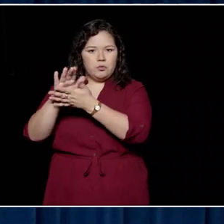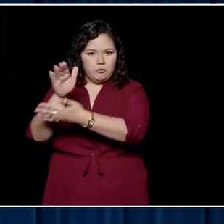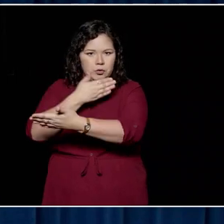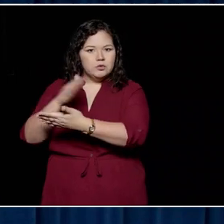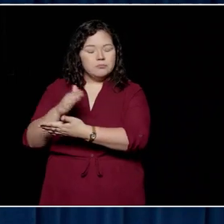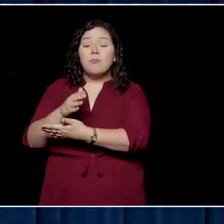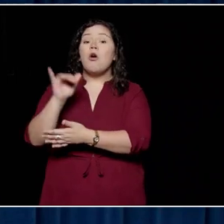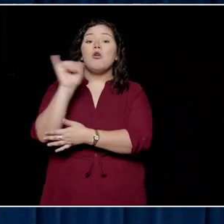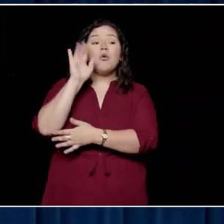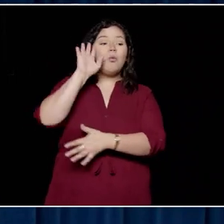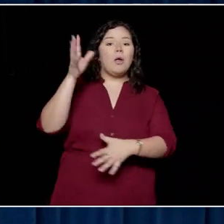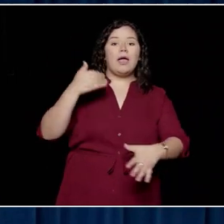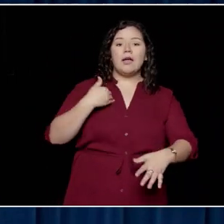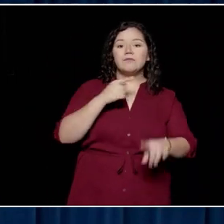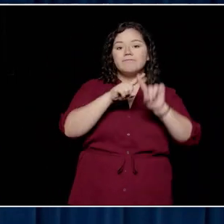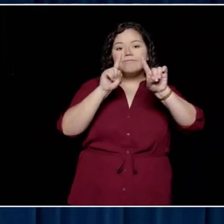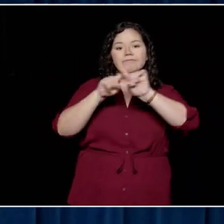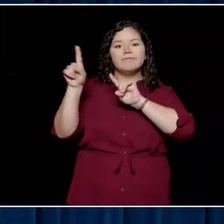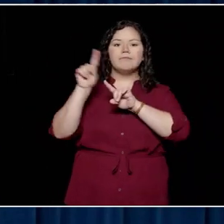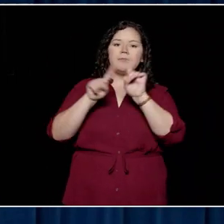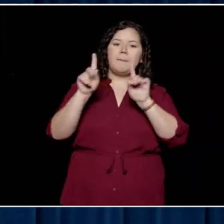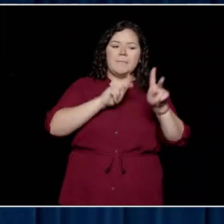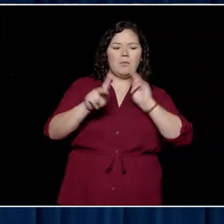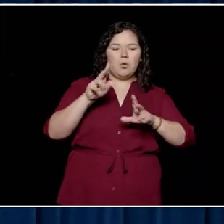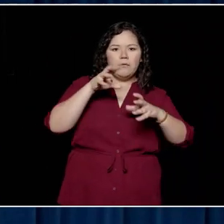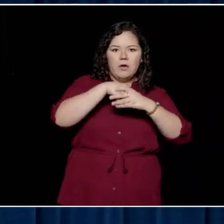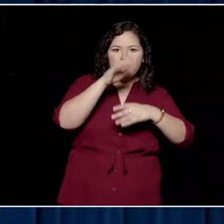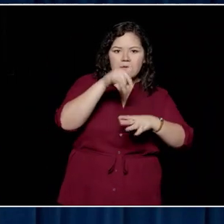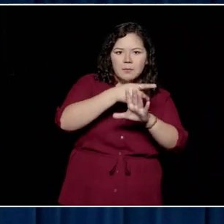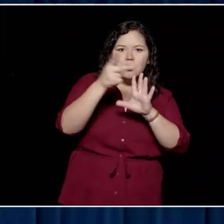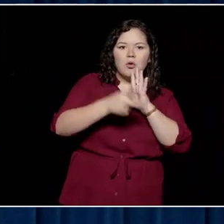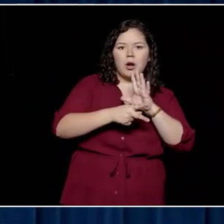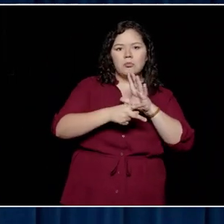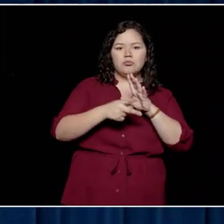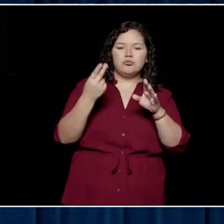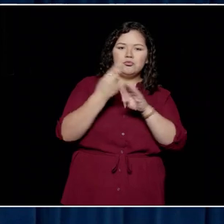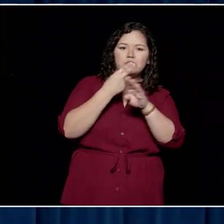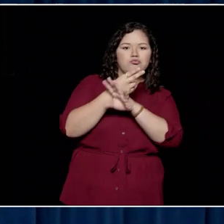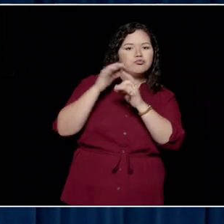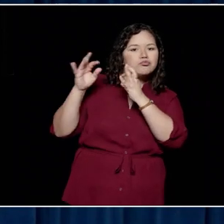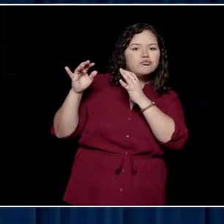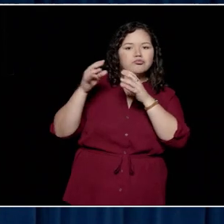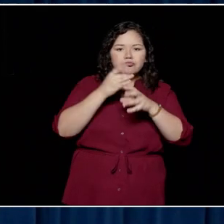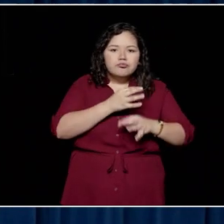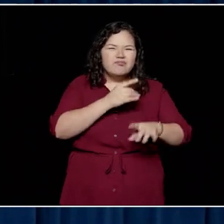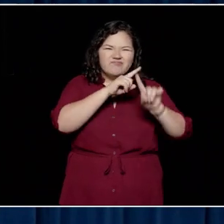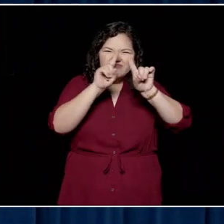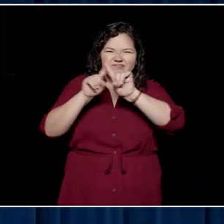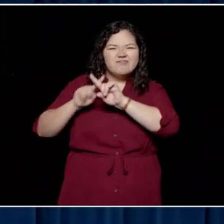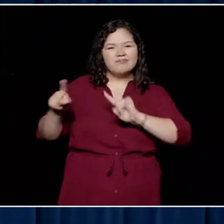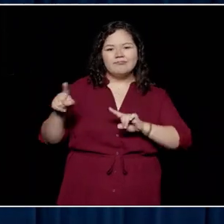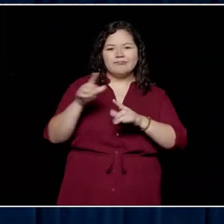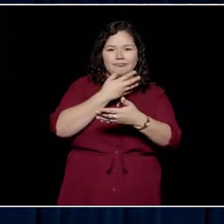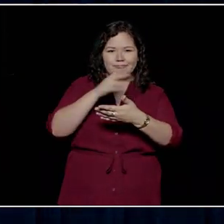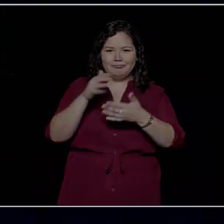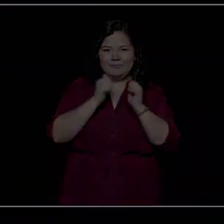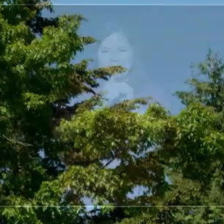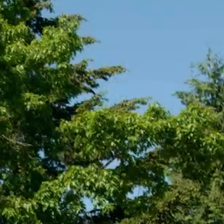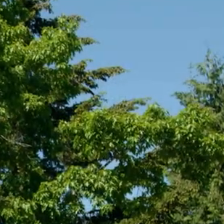very special ensemble made up of members of the UBC School of Music and the Okanagan Symphony Wind Ensemble.